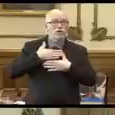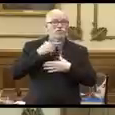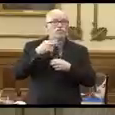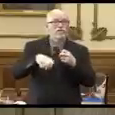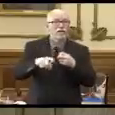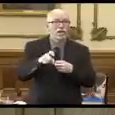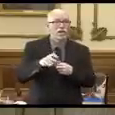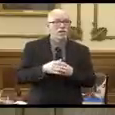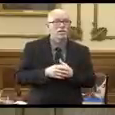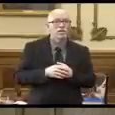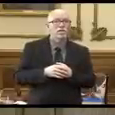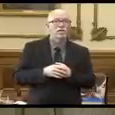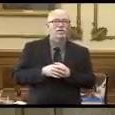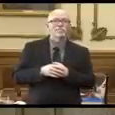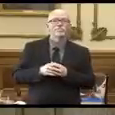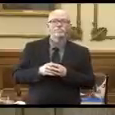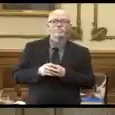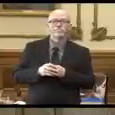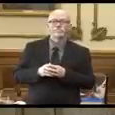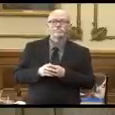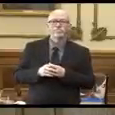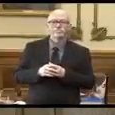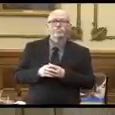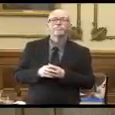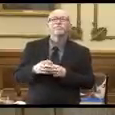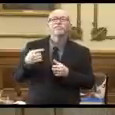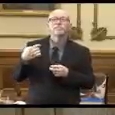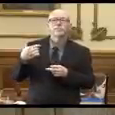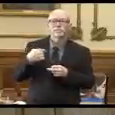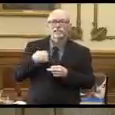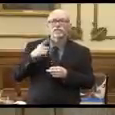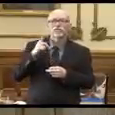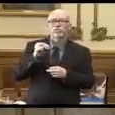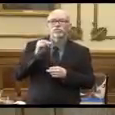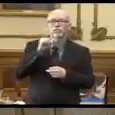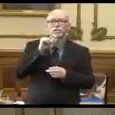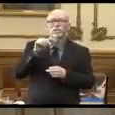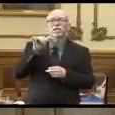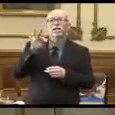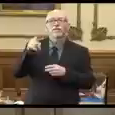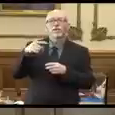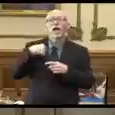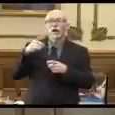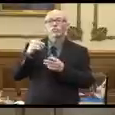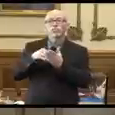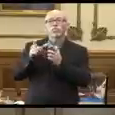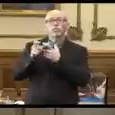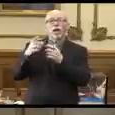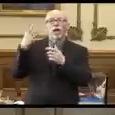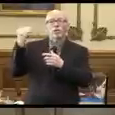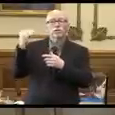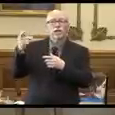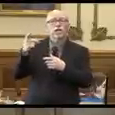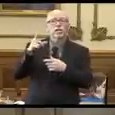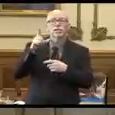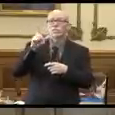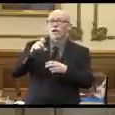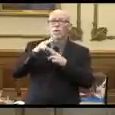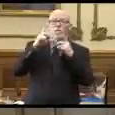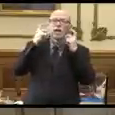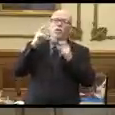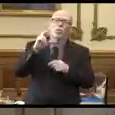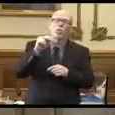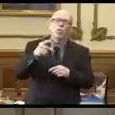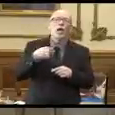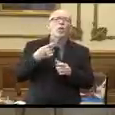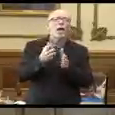difficult? So I do not think if you go for your run outside that you necessarily have to wear your mask. I would